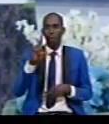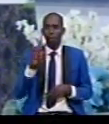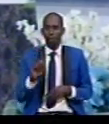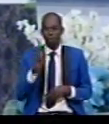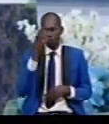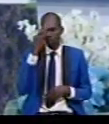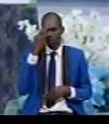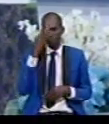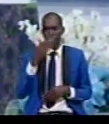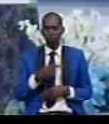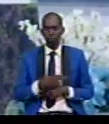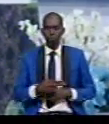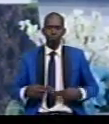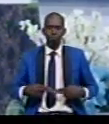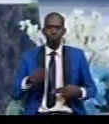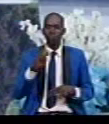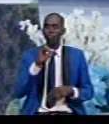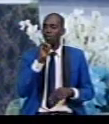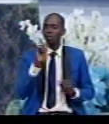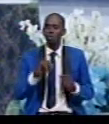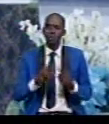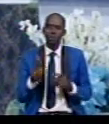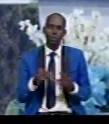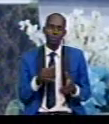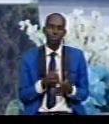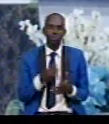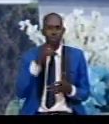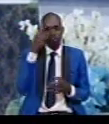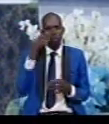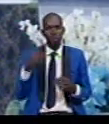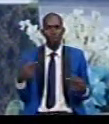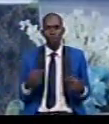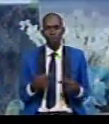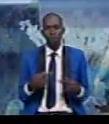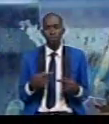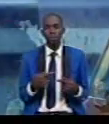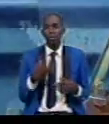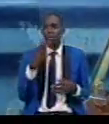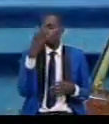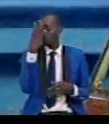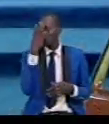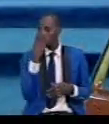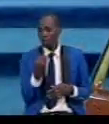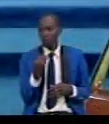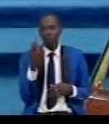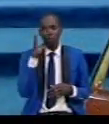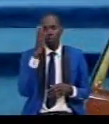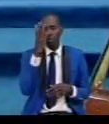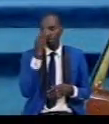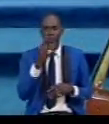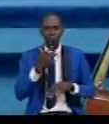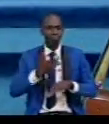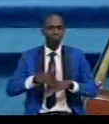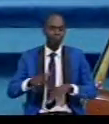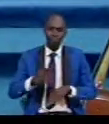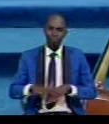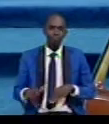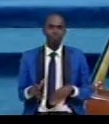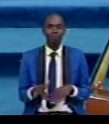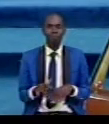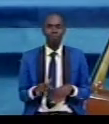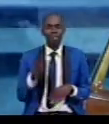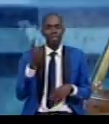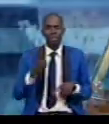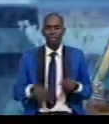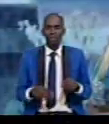all around there. And I sleep naked. I can't wear boxer. I can't wear anything that